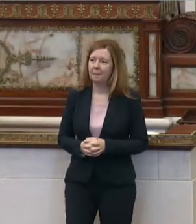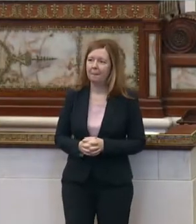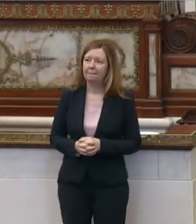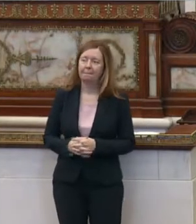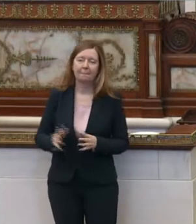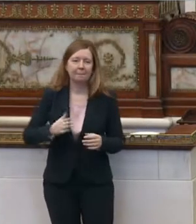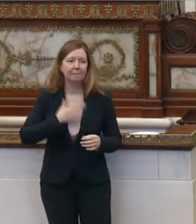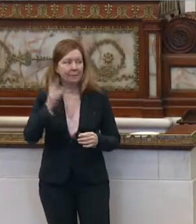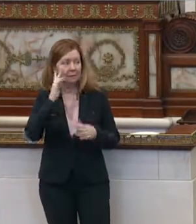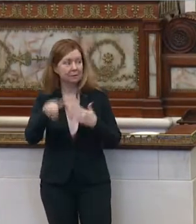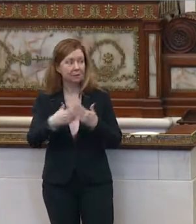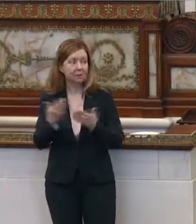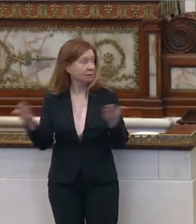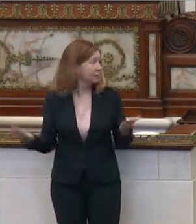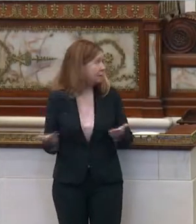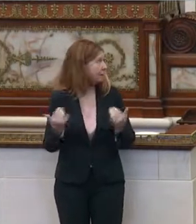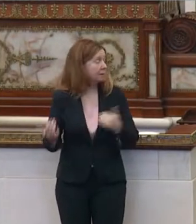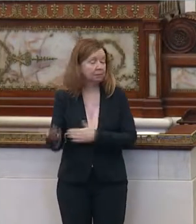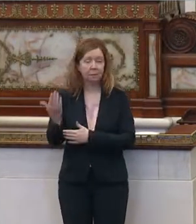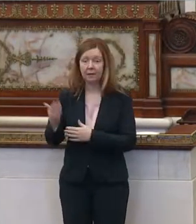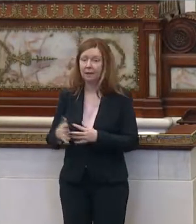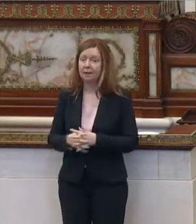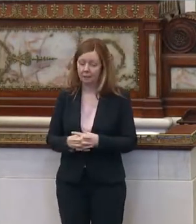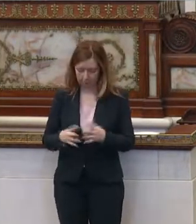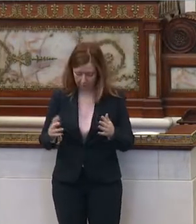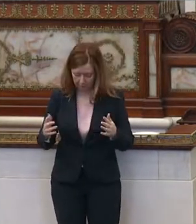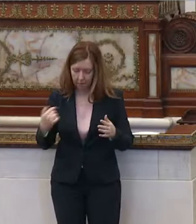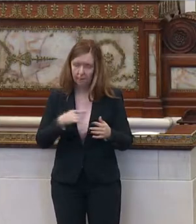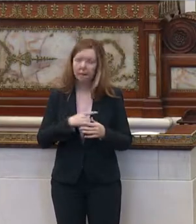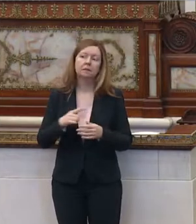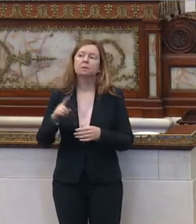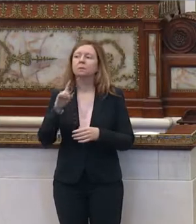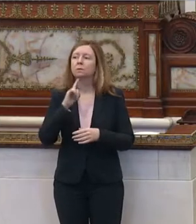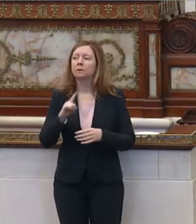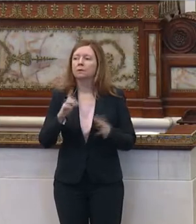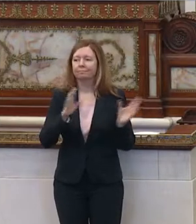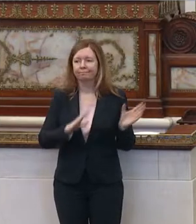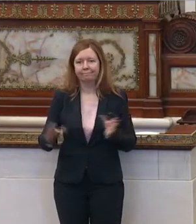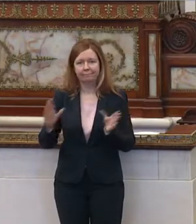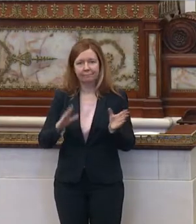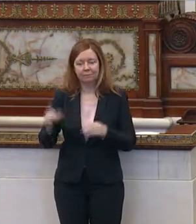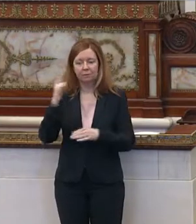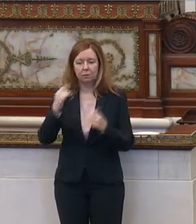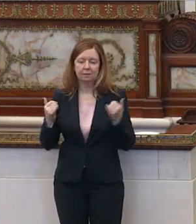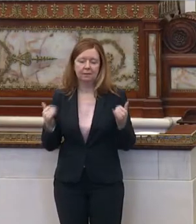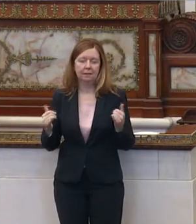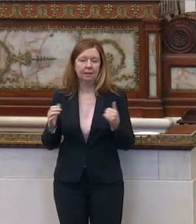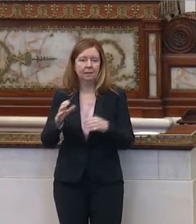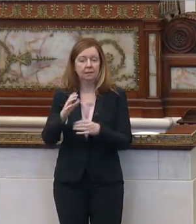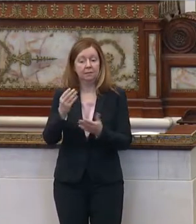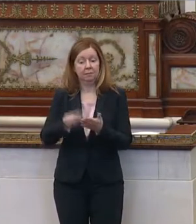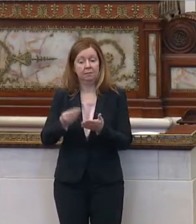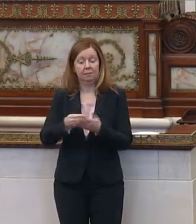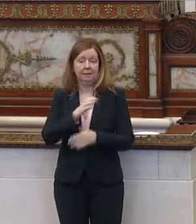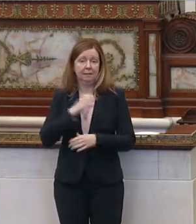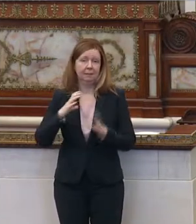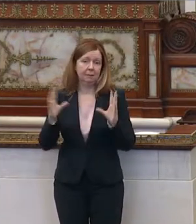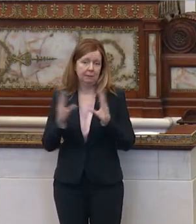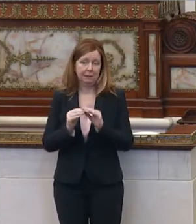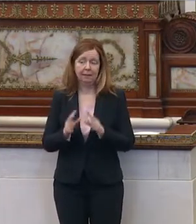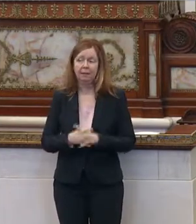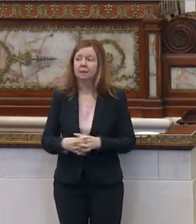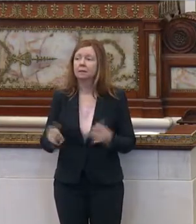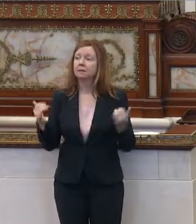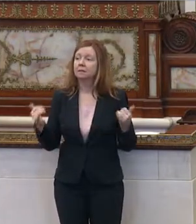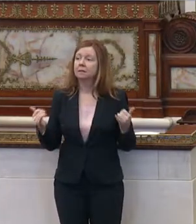Pleasure to see all of you here this morning as we are preparing for today's Finance Committee meeting.